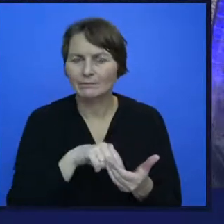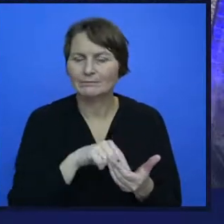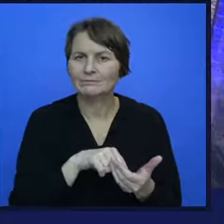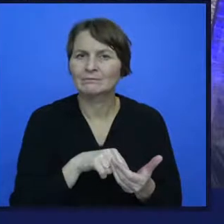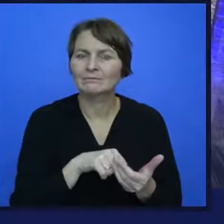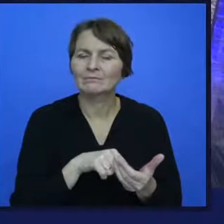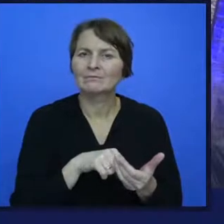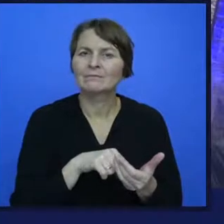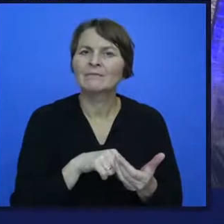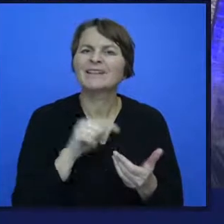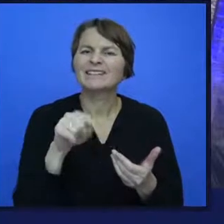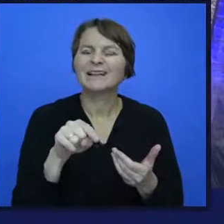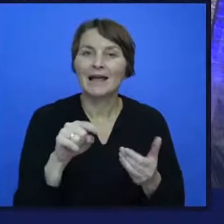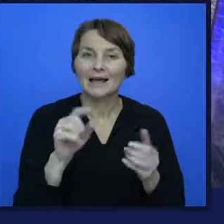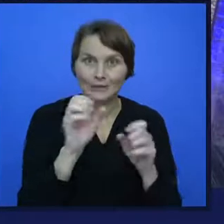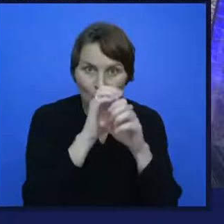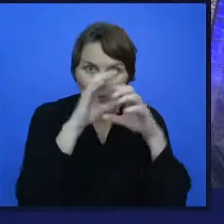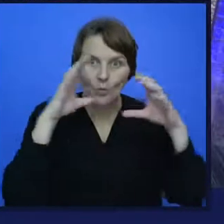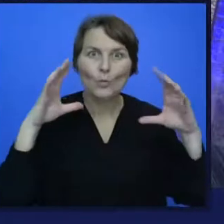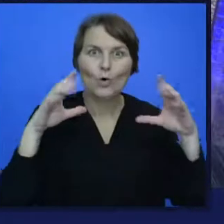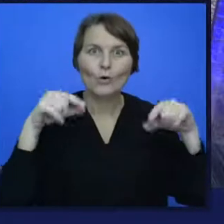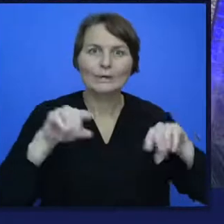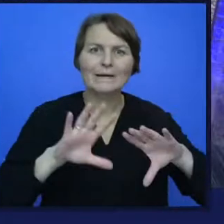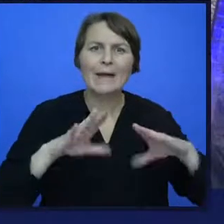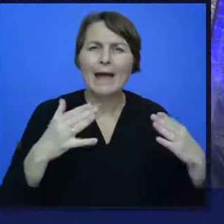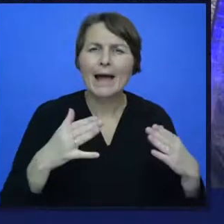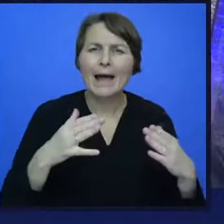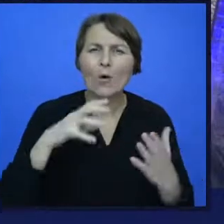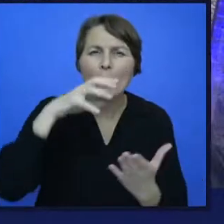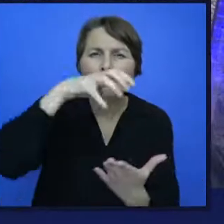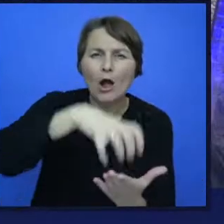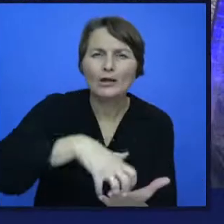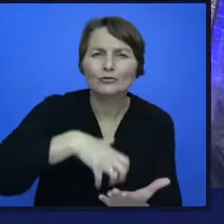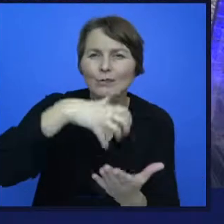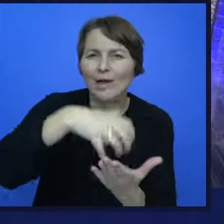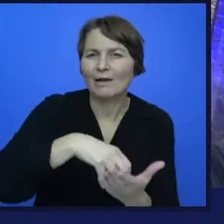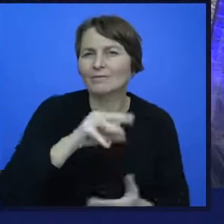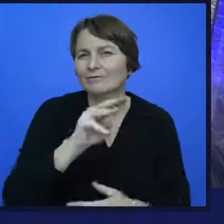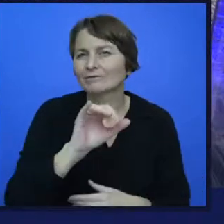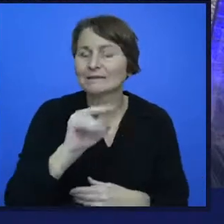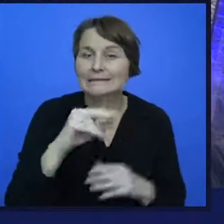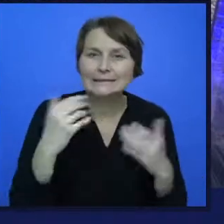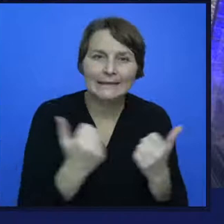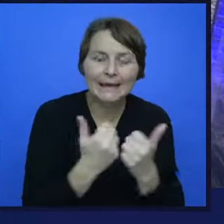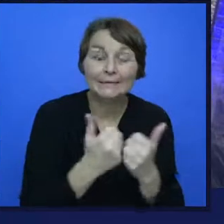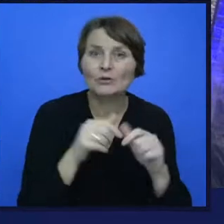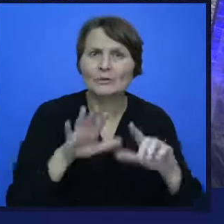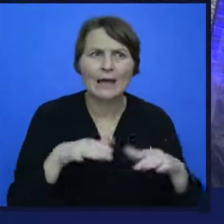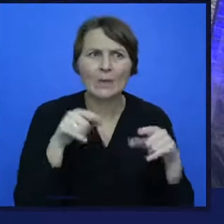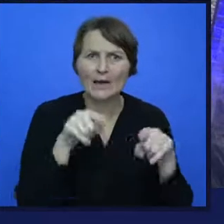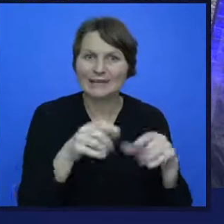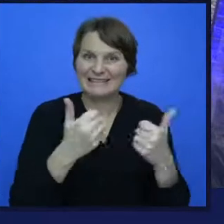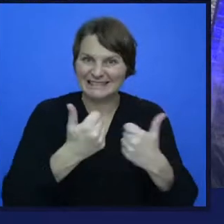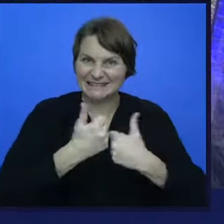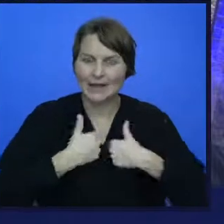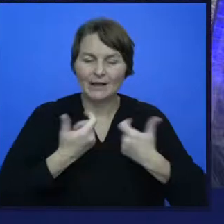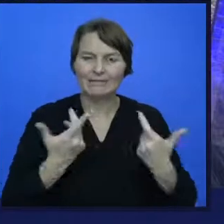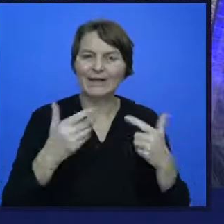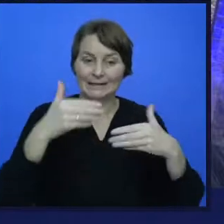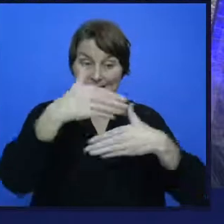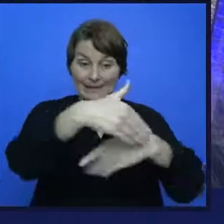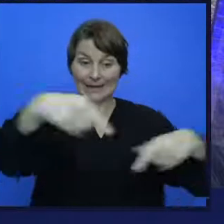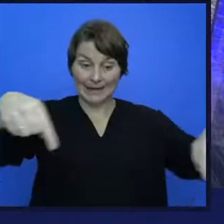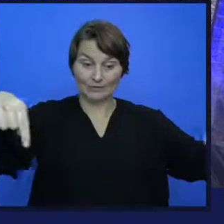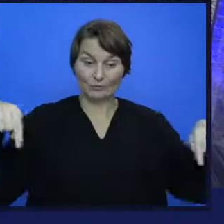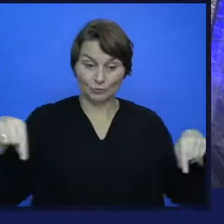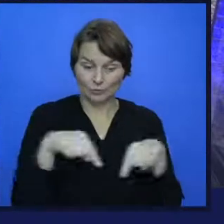You use the Minecraft world technology, and they're now building structures inside of their classroom, and they make it functional. And the teachers